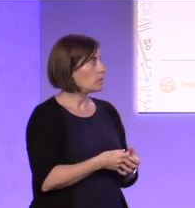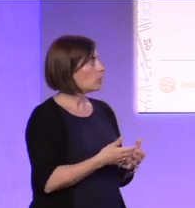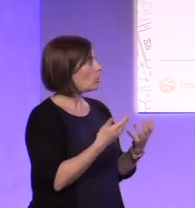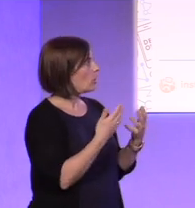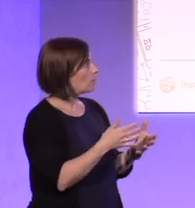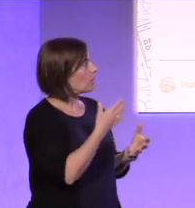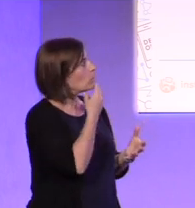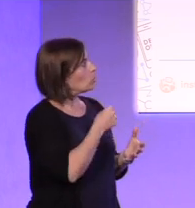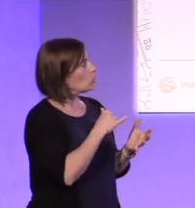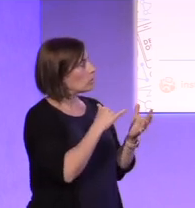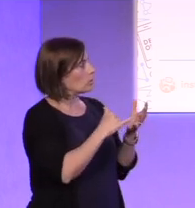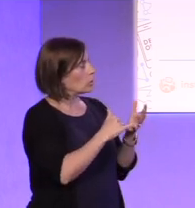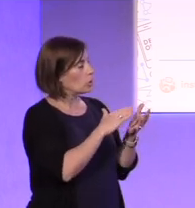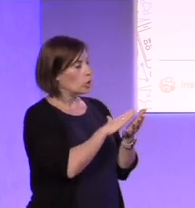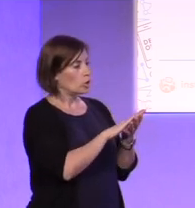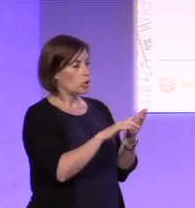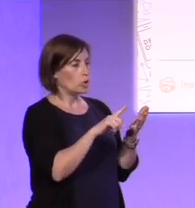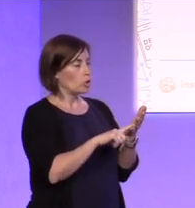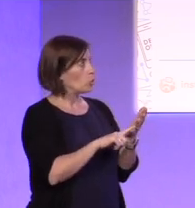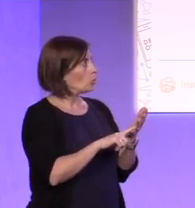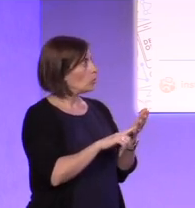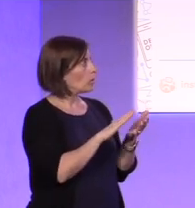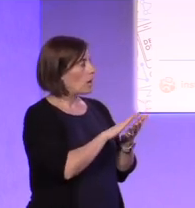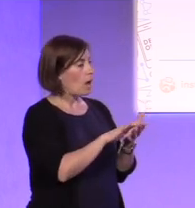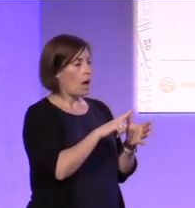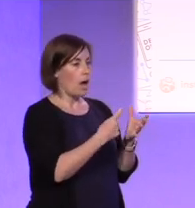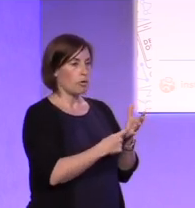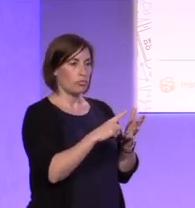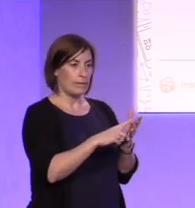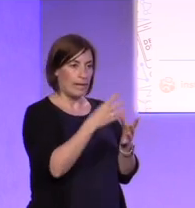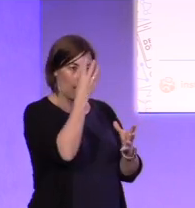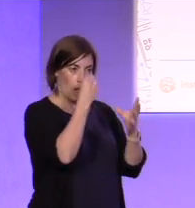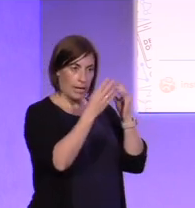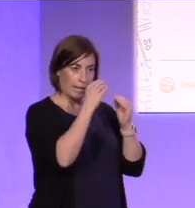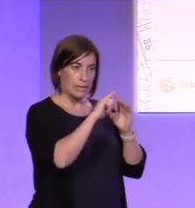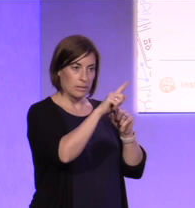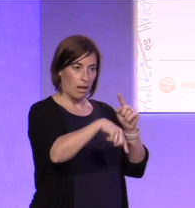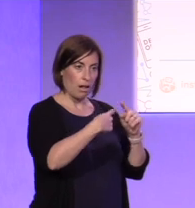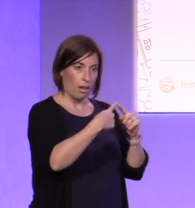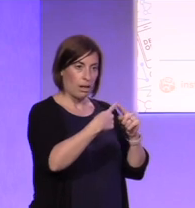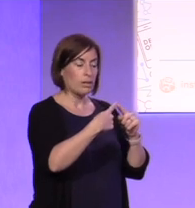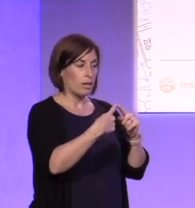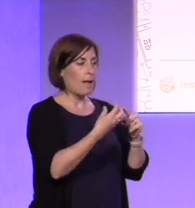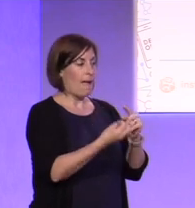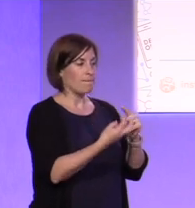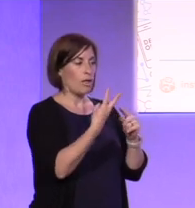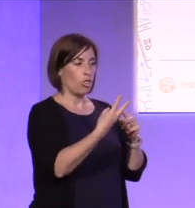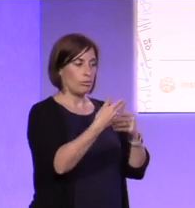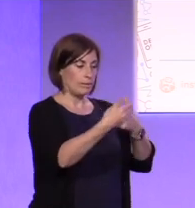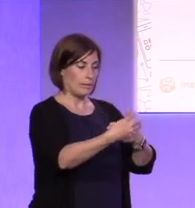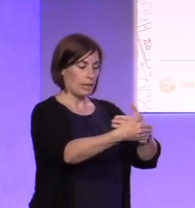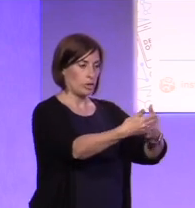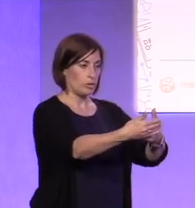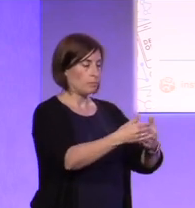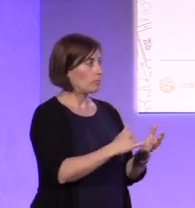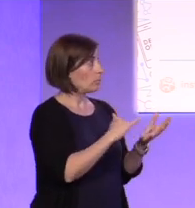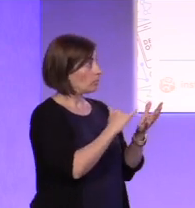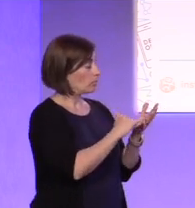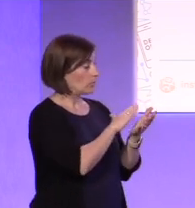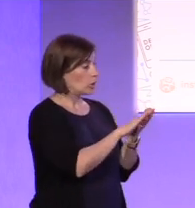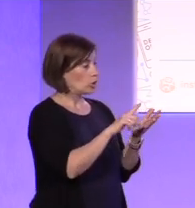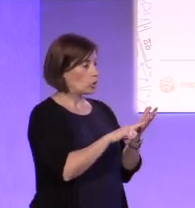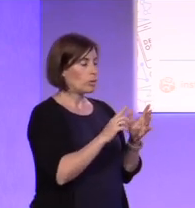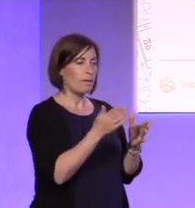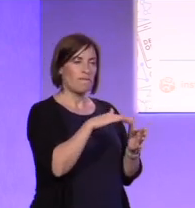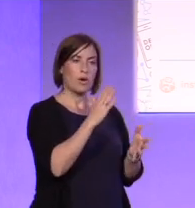cycle. Shuhari comes from martial arts. It's made up of three key stages. The first one is Shu. Shu is all about building muscle memory